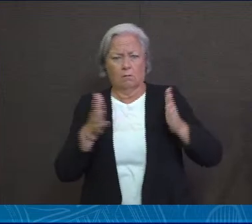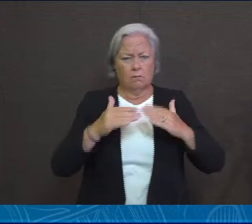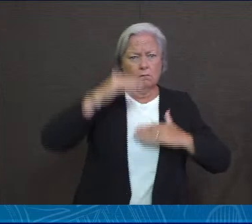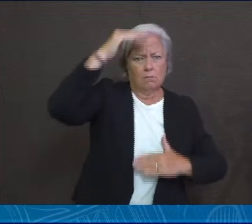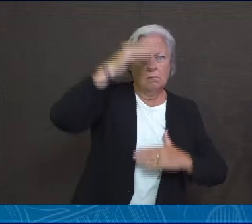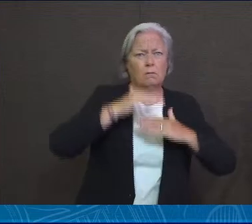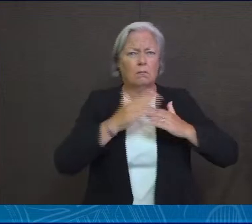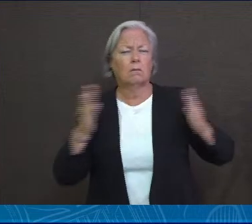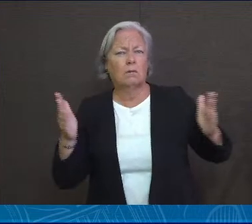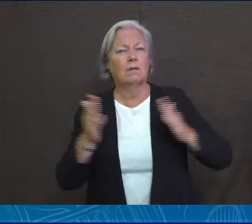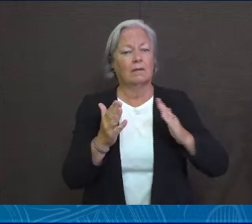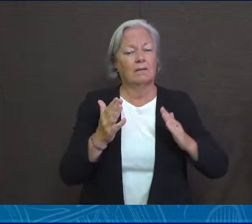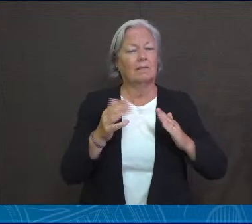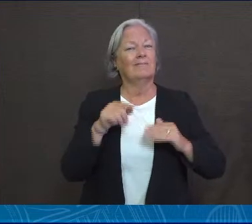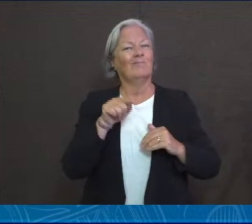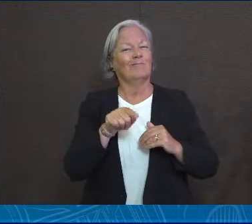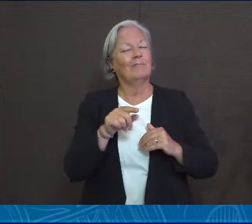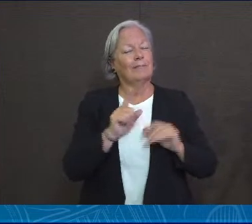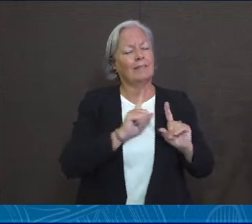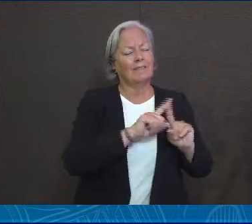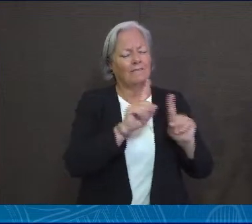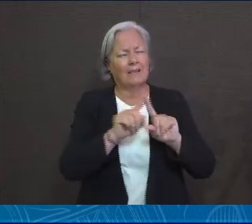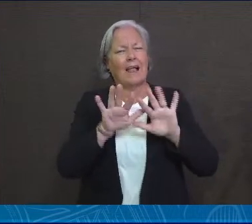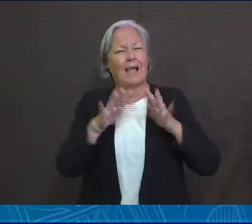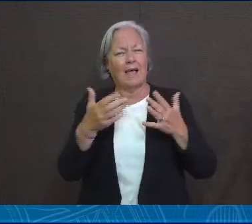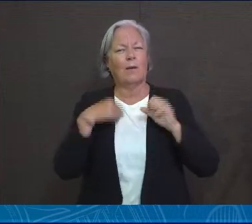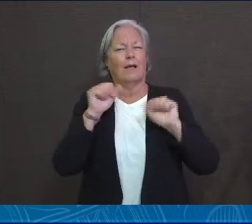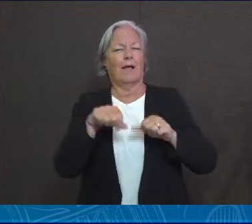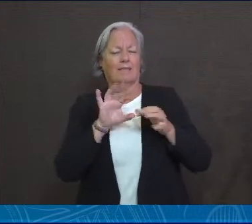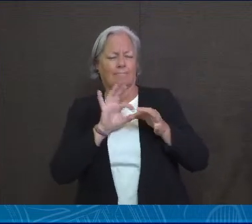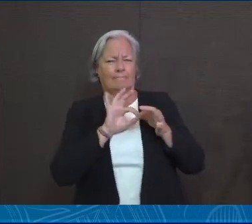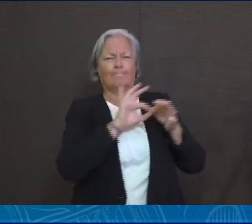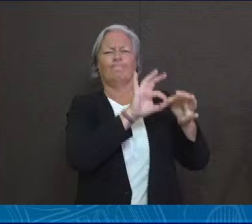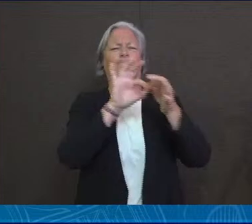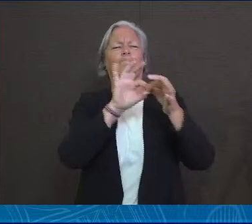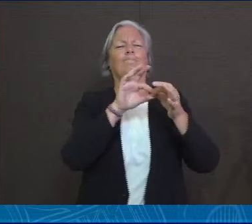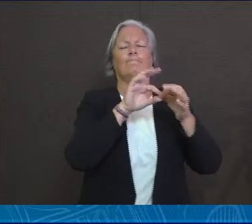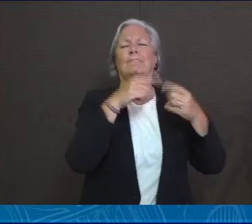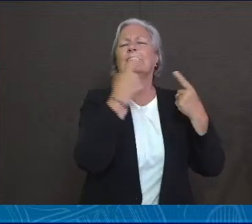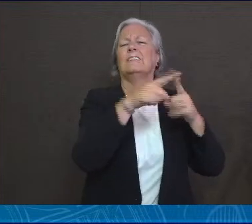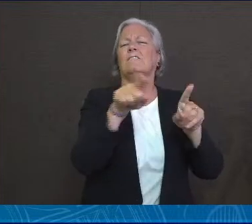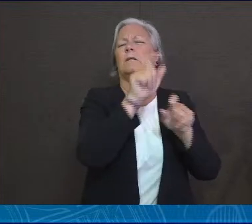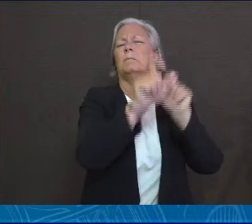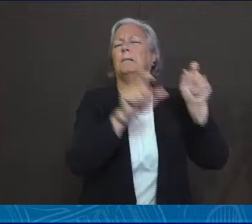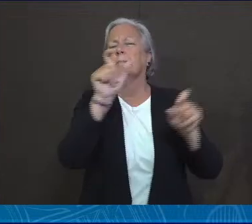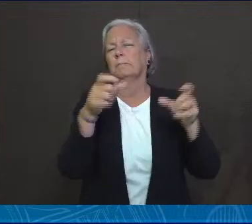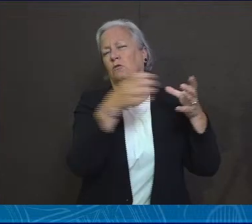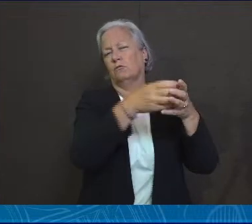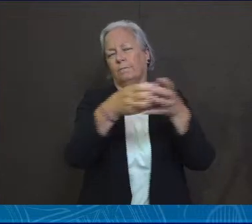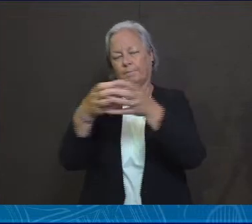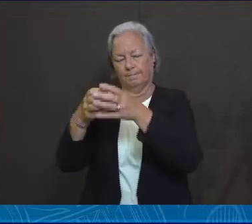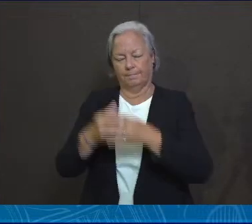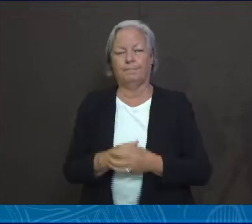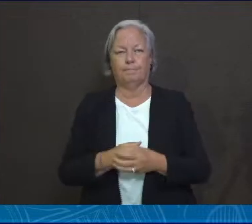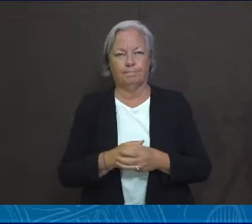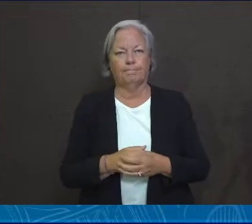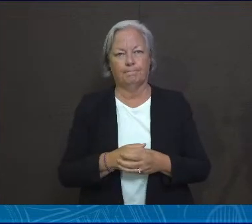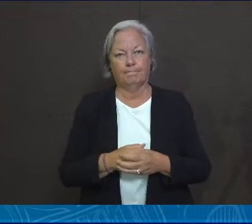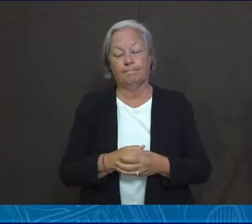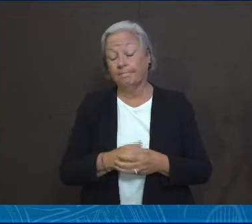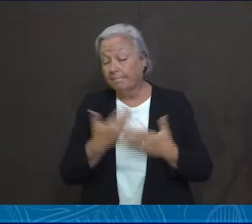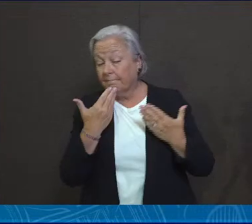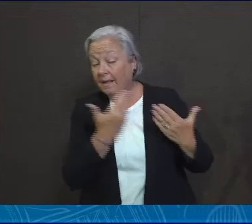to connect with people. Thank you very much, Christine. And as you can see on the slide that